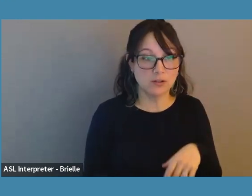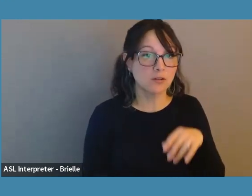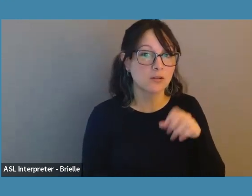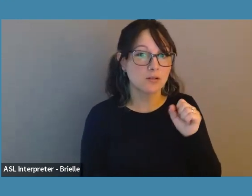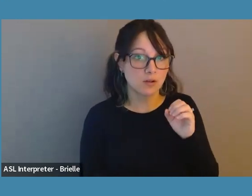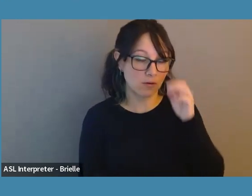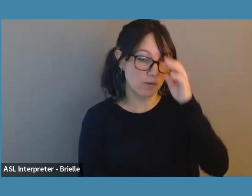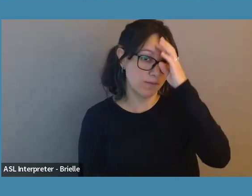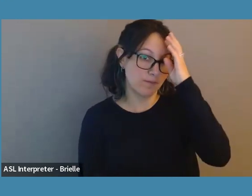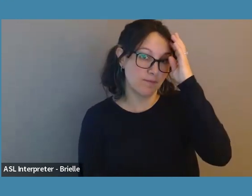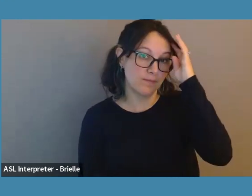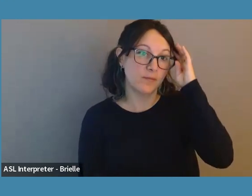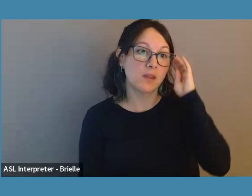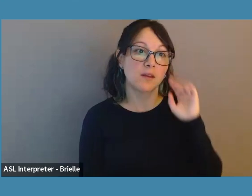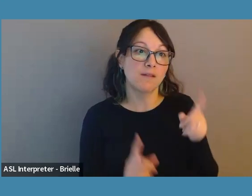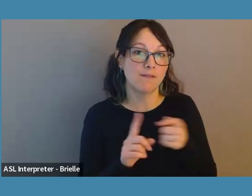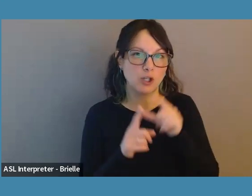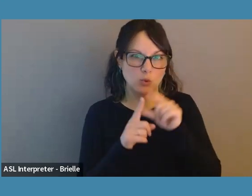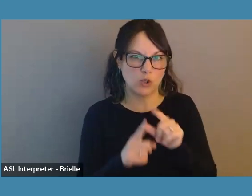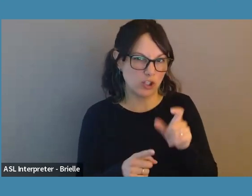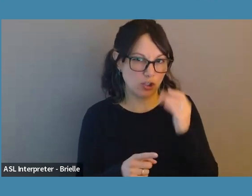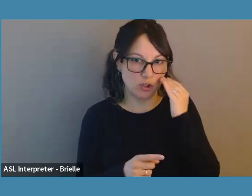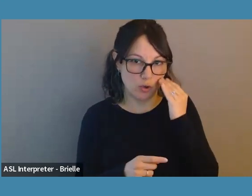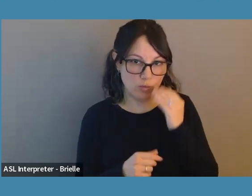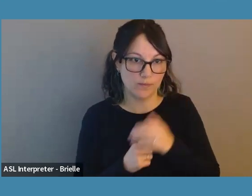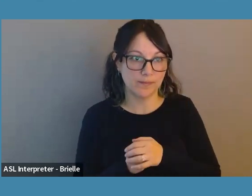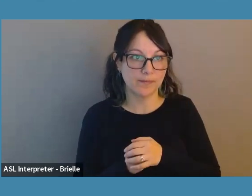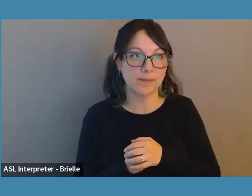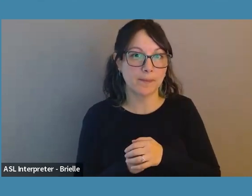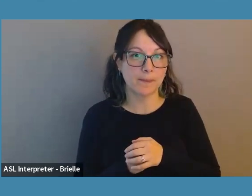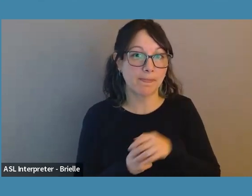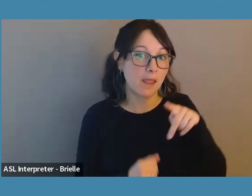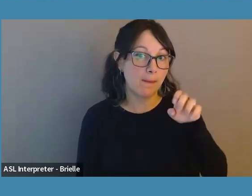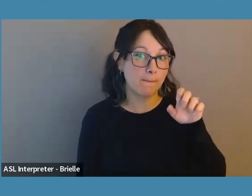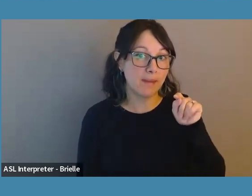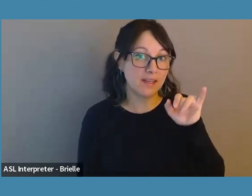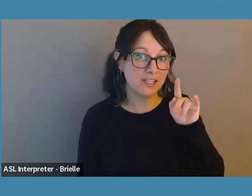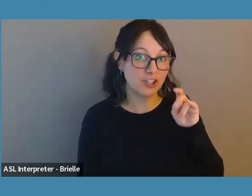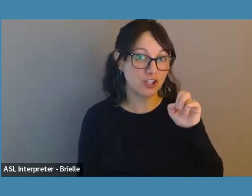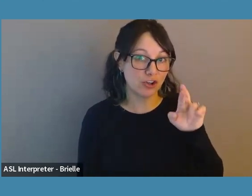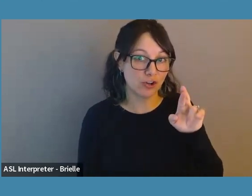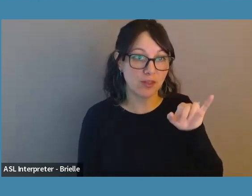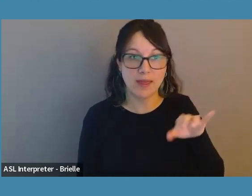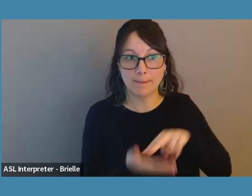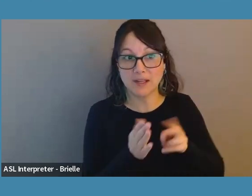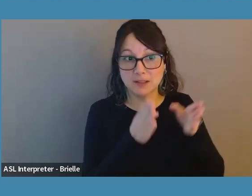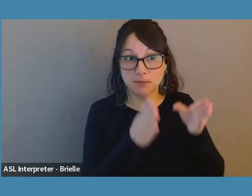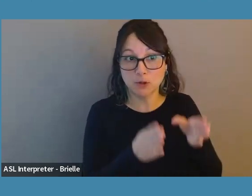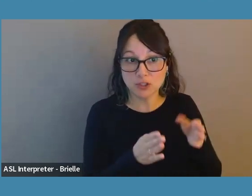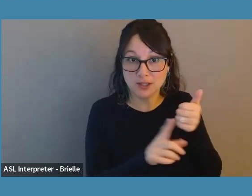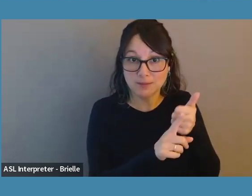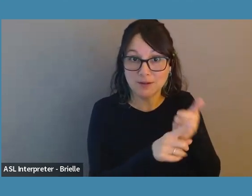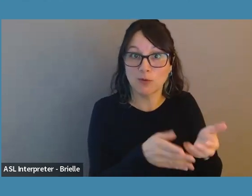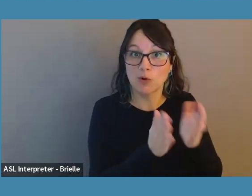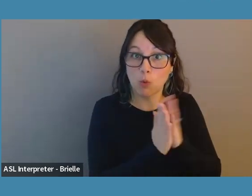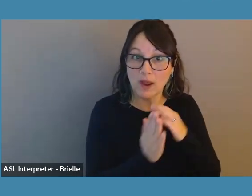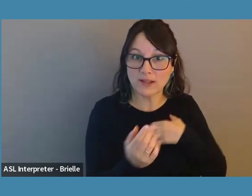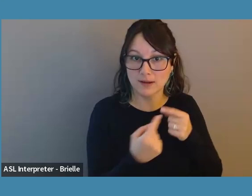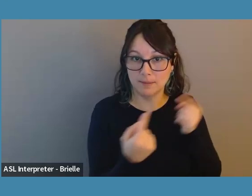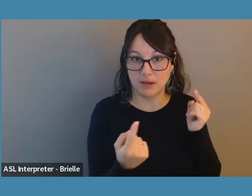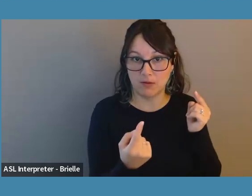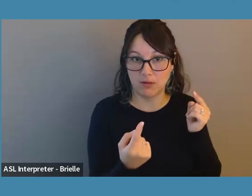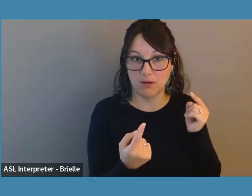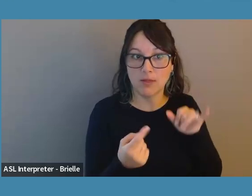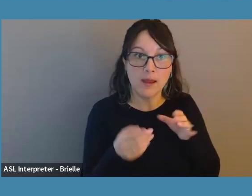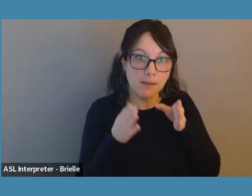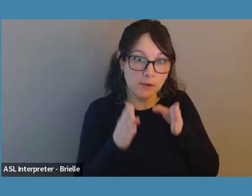So first, the words to know. The petitioner is the person who is requesting an appeal. It's the